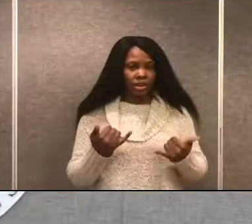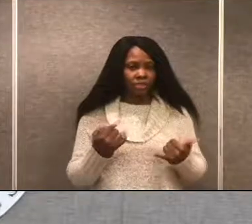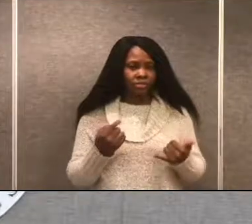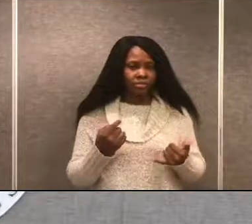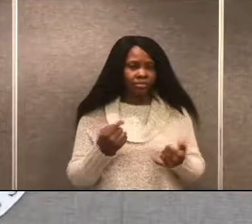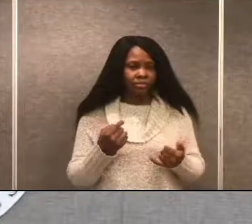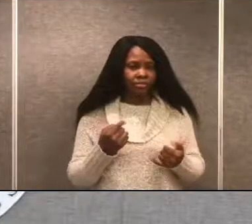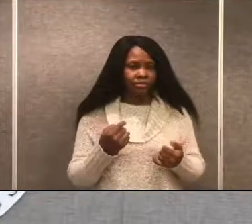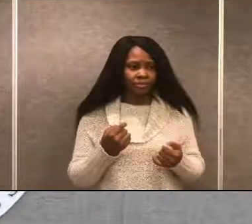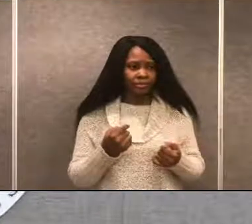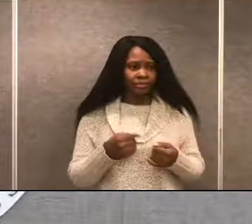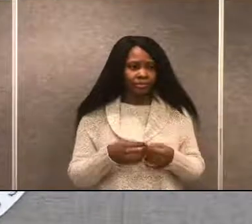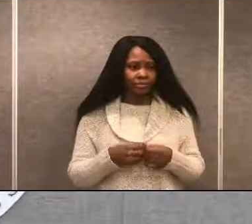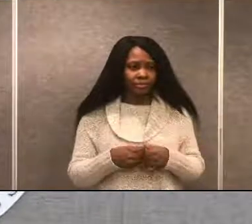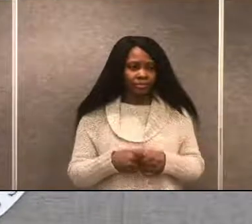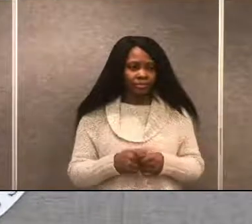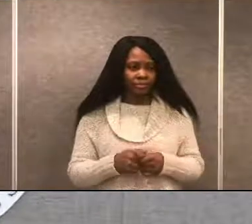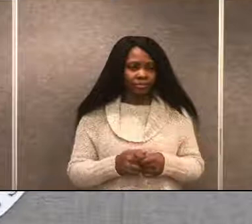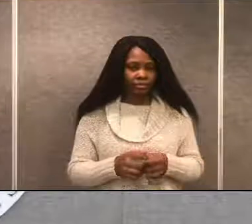also